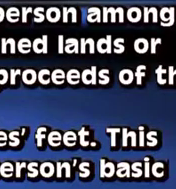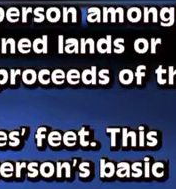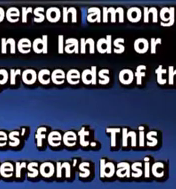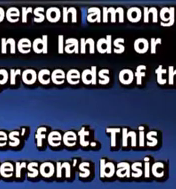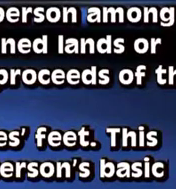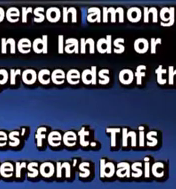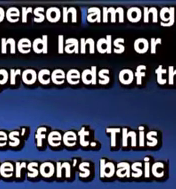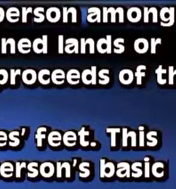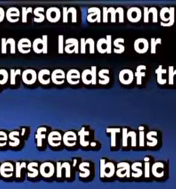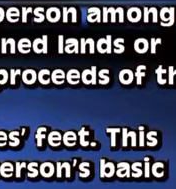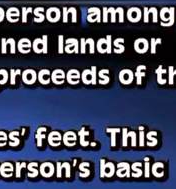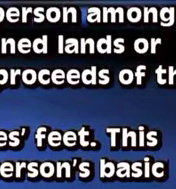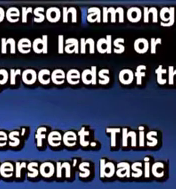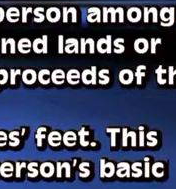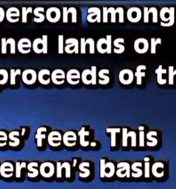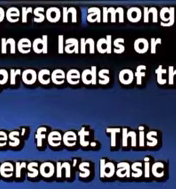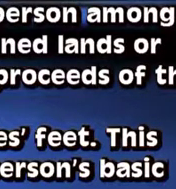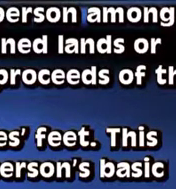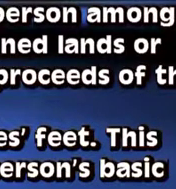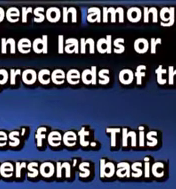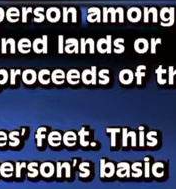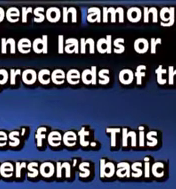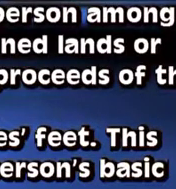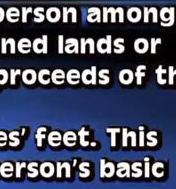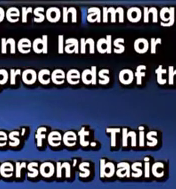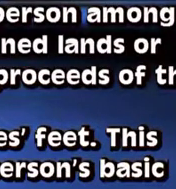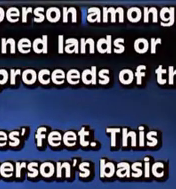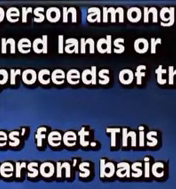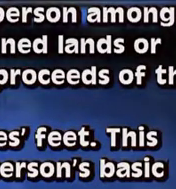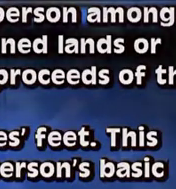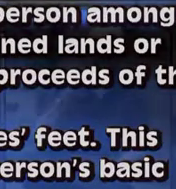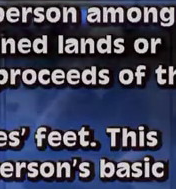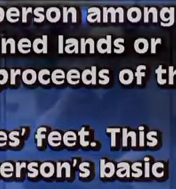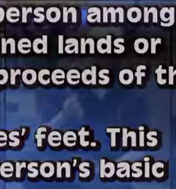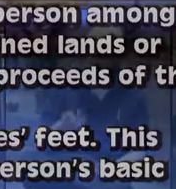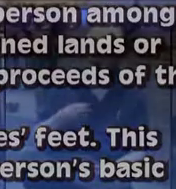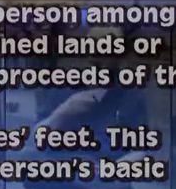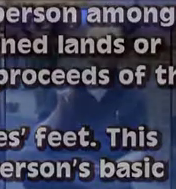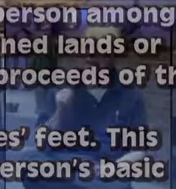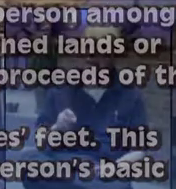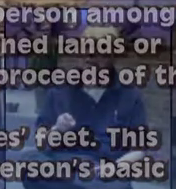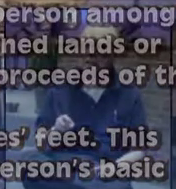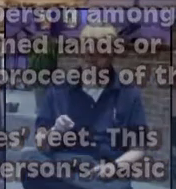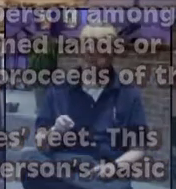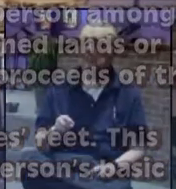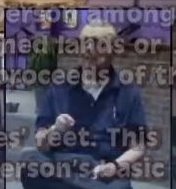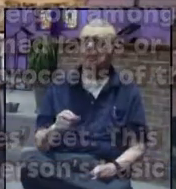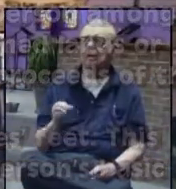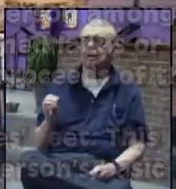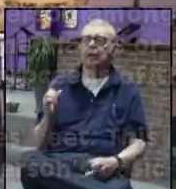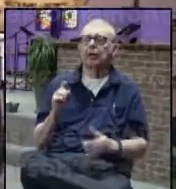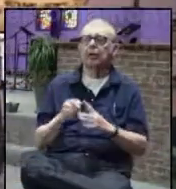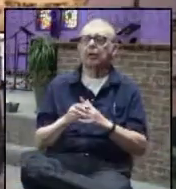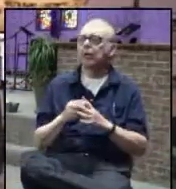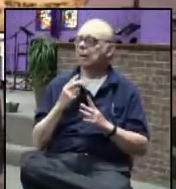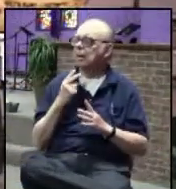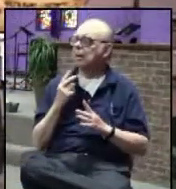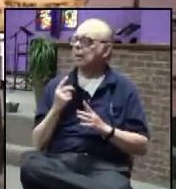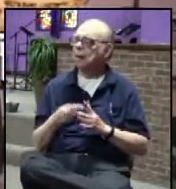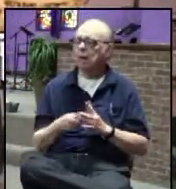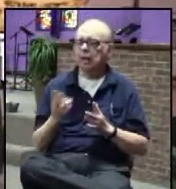This was then distributed to each person as anyone had a need. And so you begin to